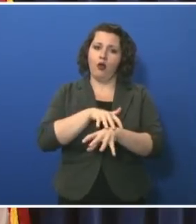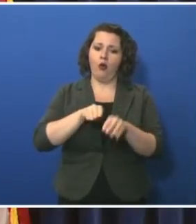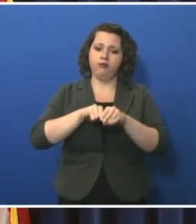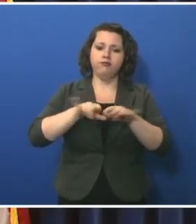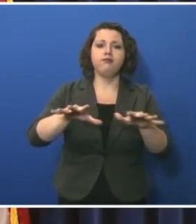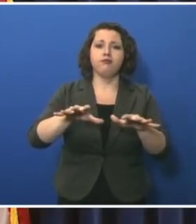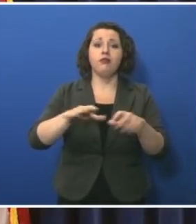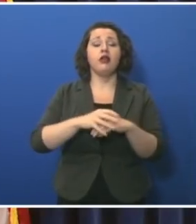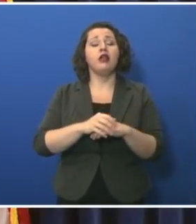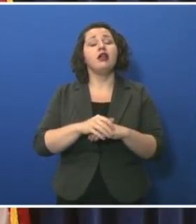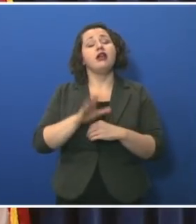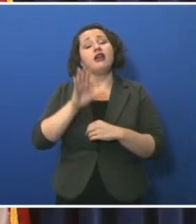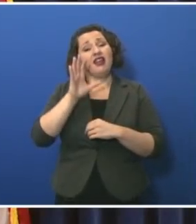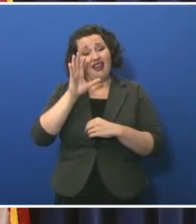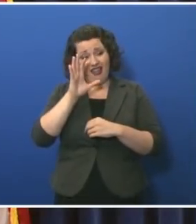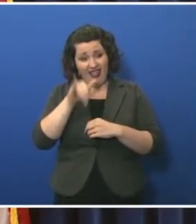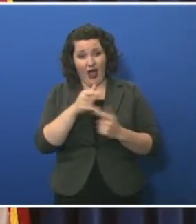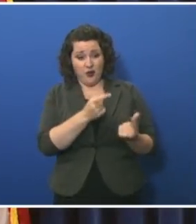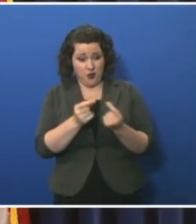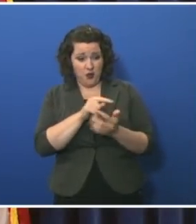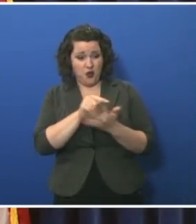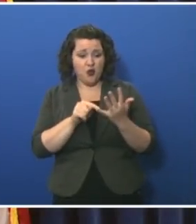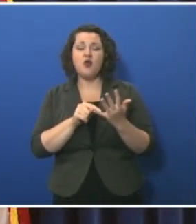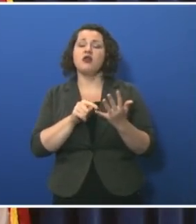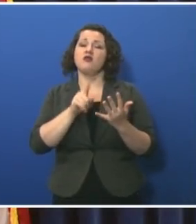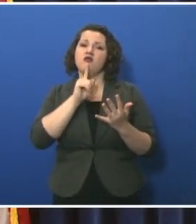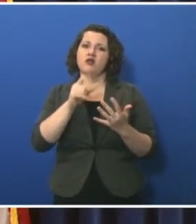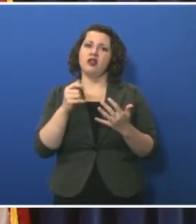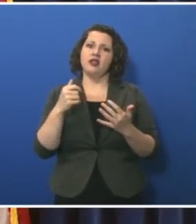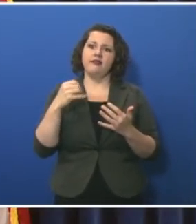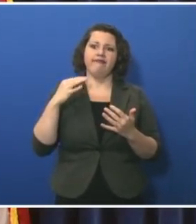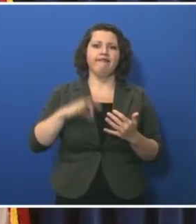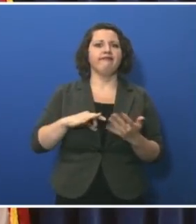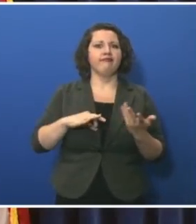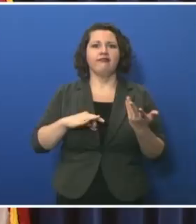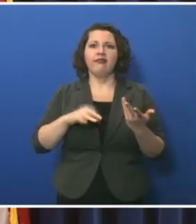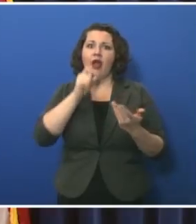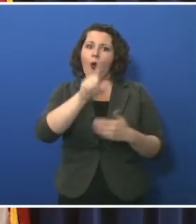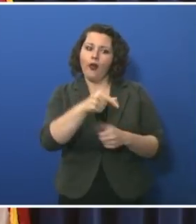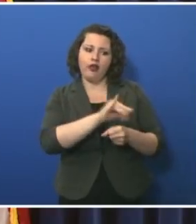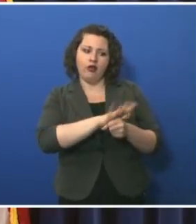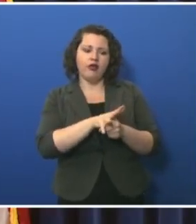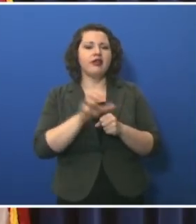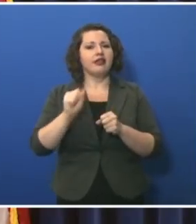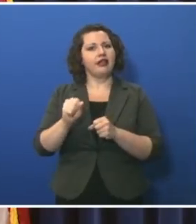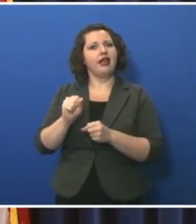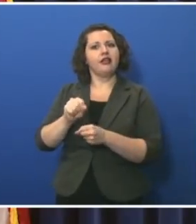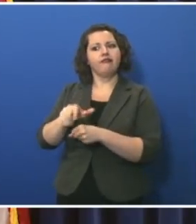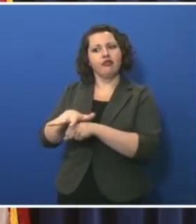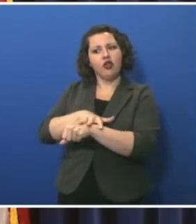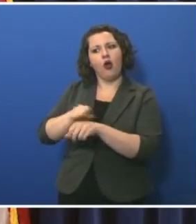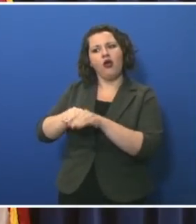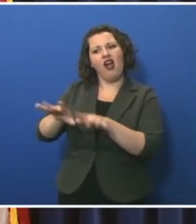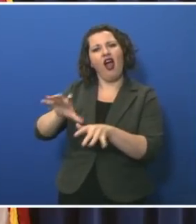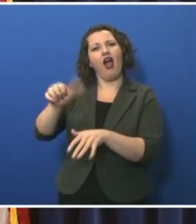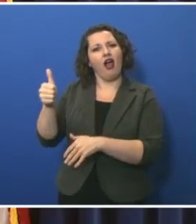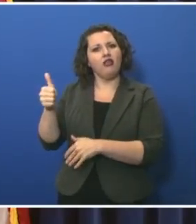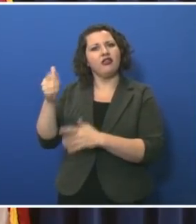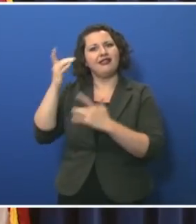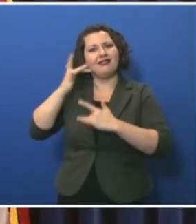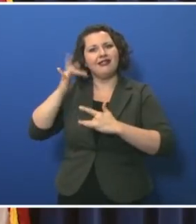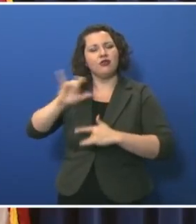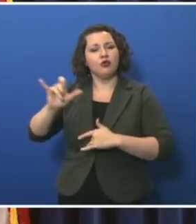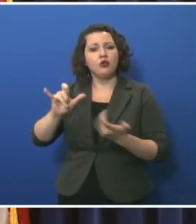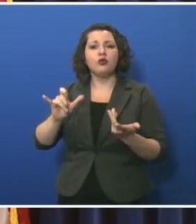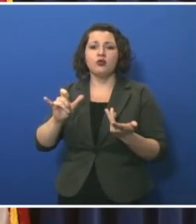of practices are also going to be really helpful in limiting the spread of other diseases. So they're going to continue to be important things to do as we move forward to